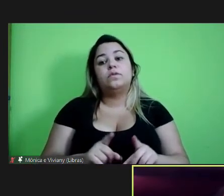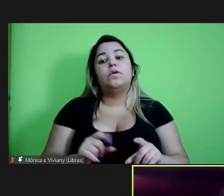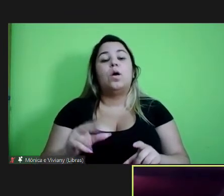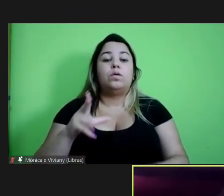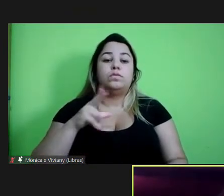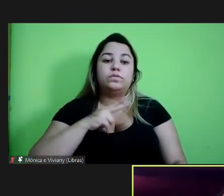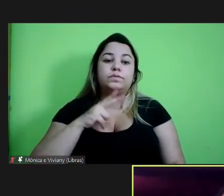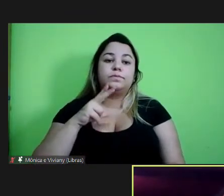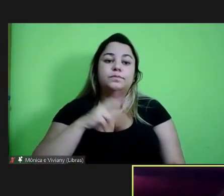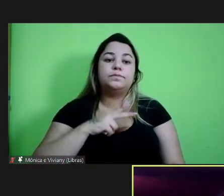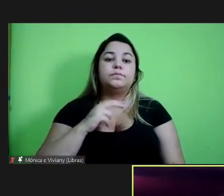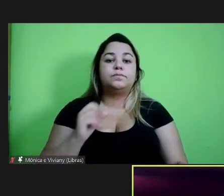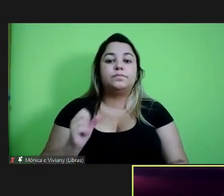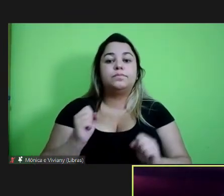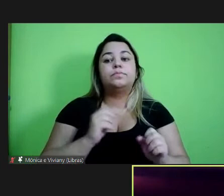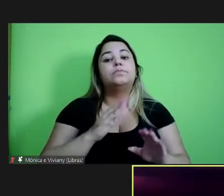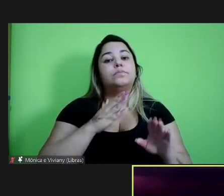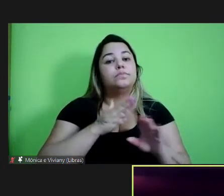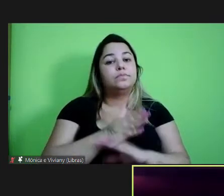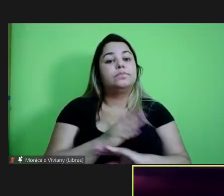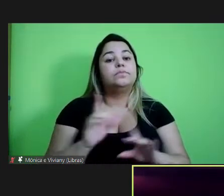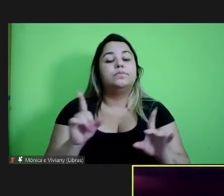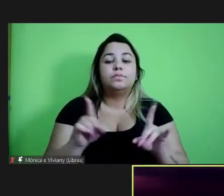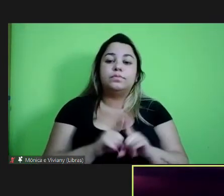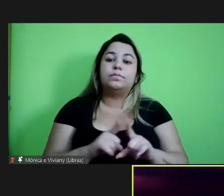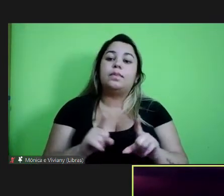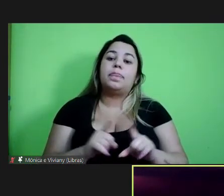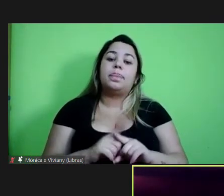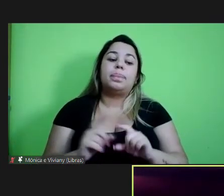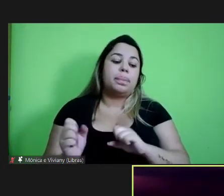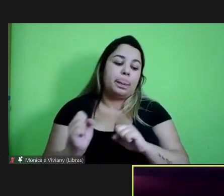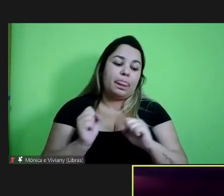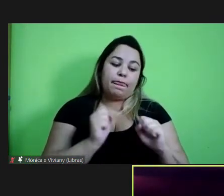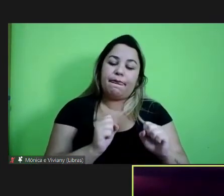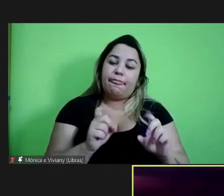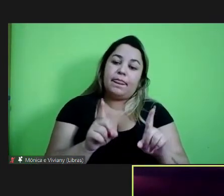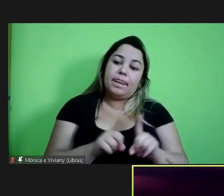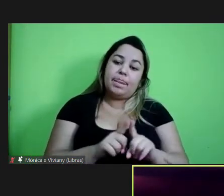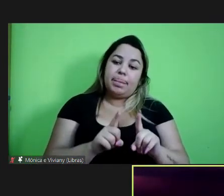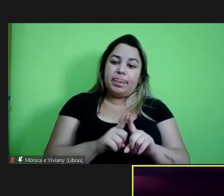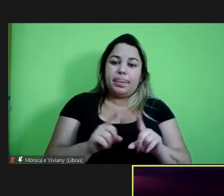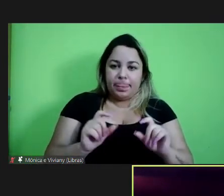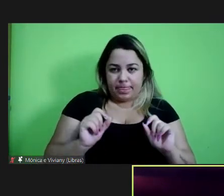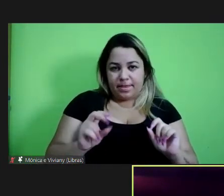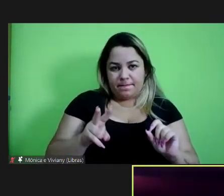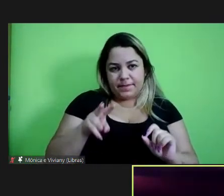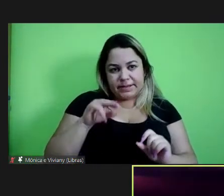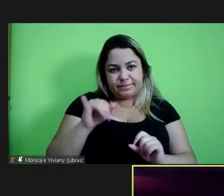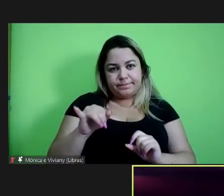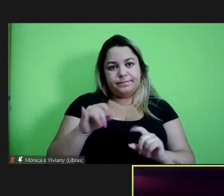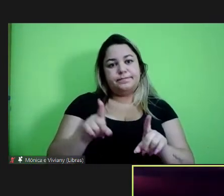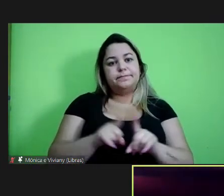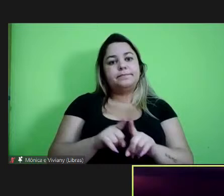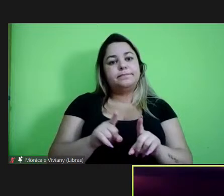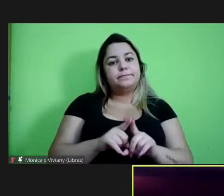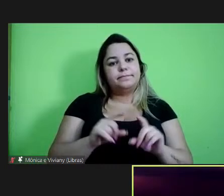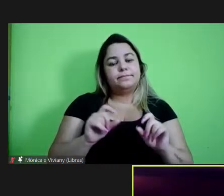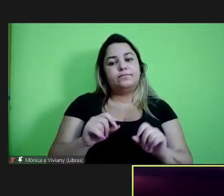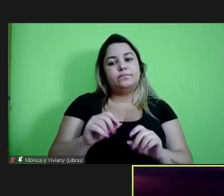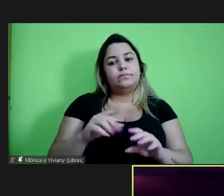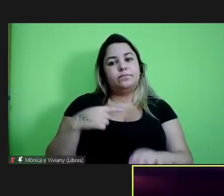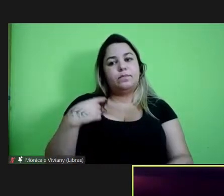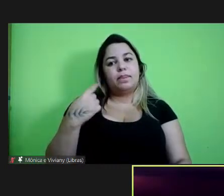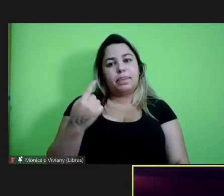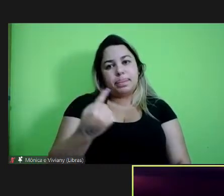access. And that may be a factor that will also affect how we approach, the approach